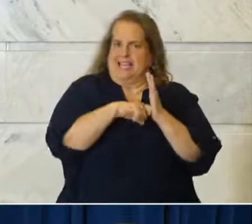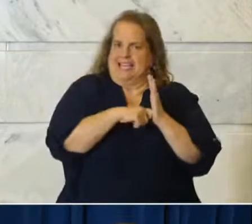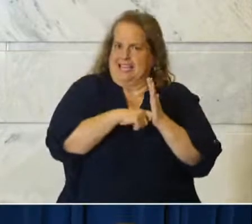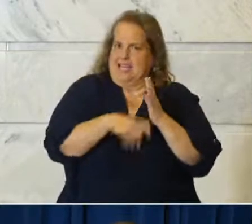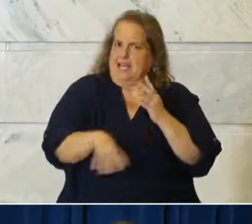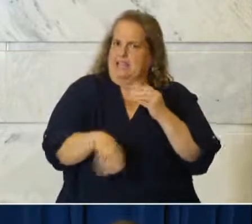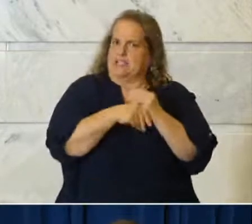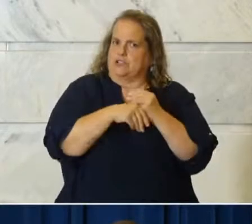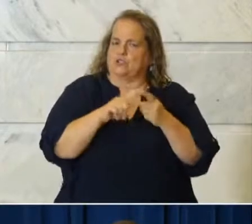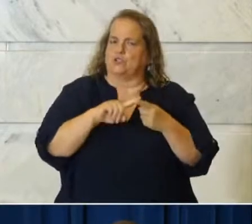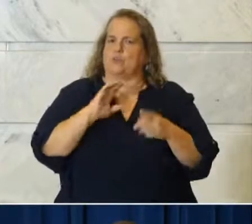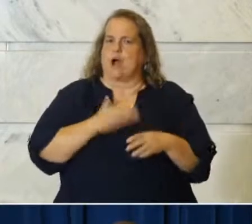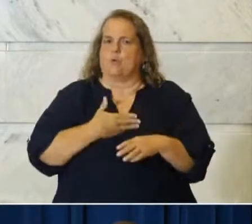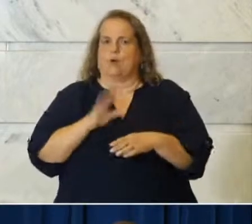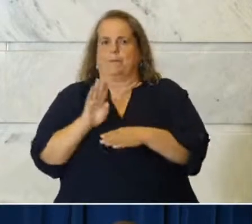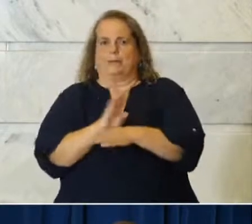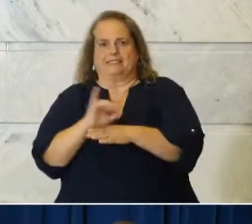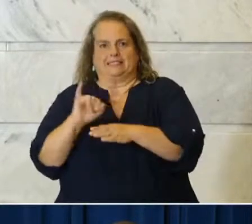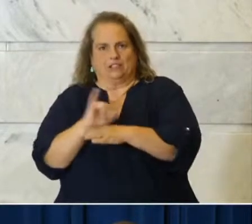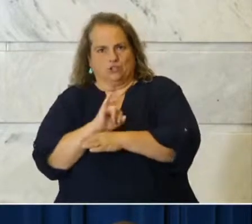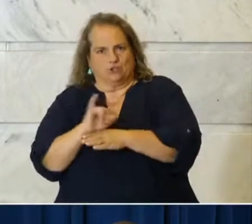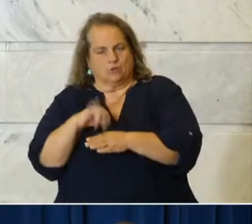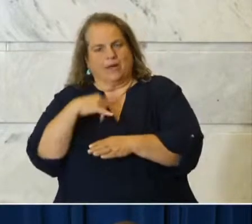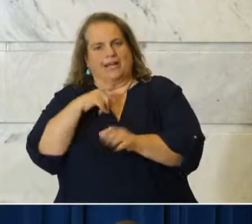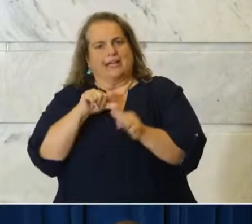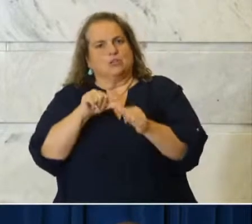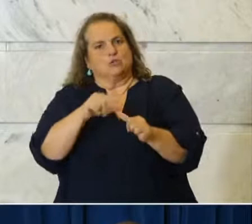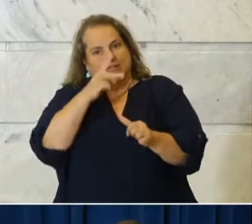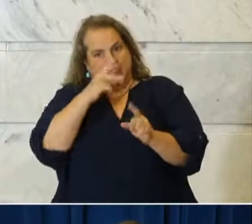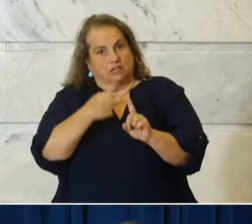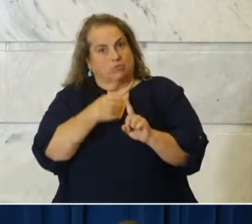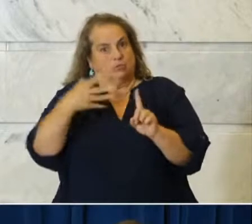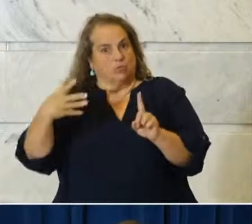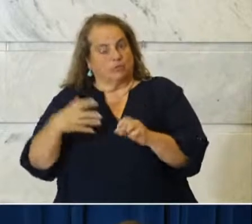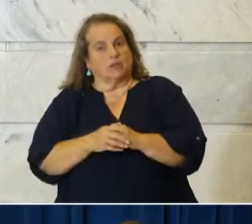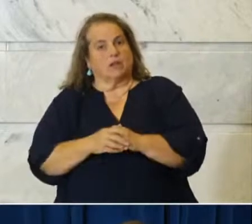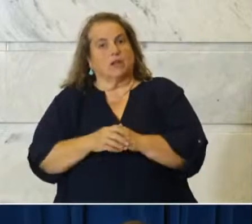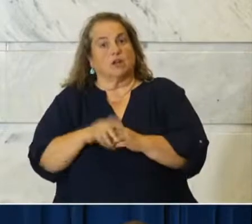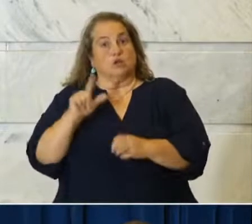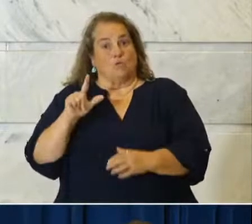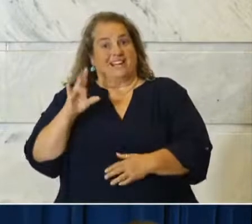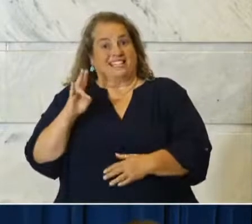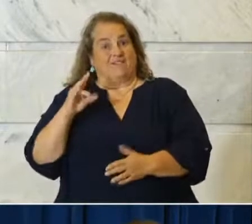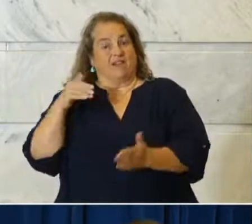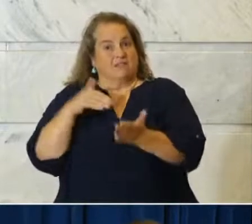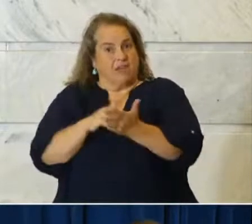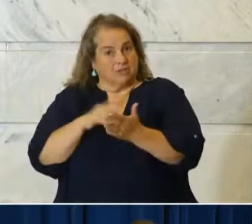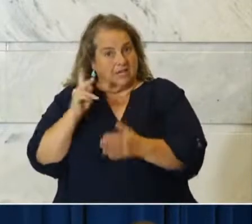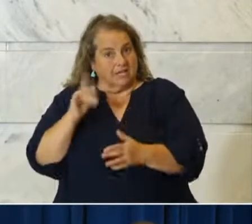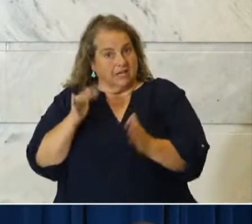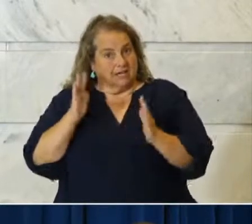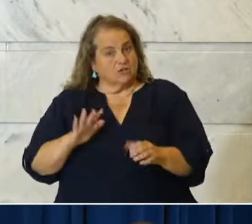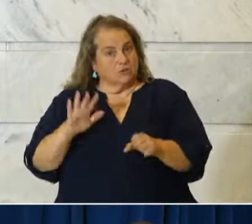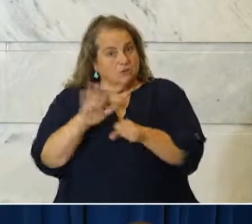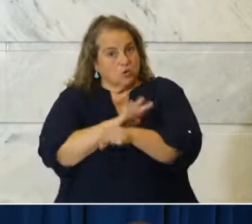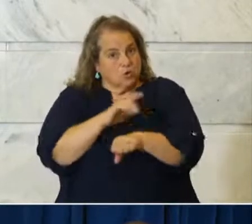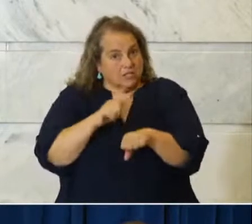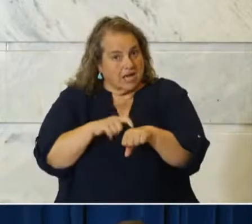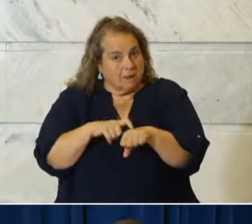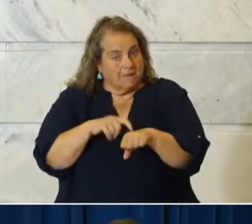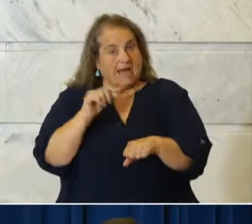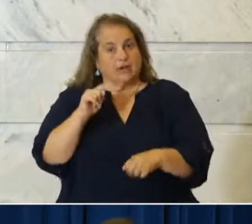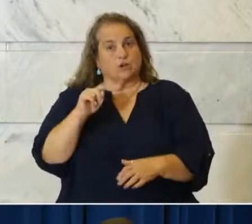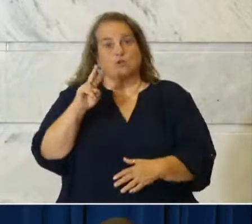we continue to see growth in. The industry employs nearly 27,000 Kentuckians full-time at